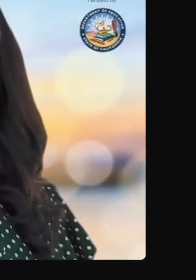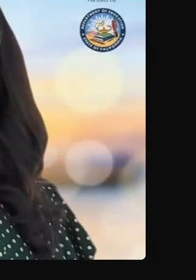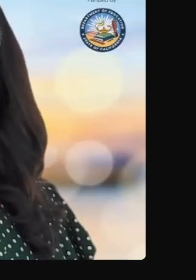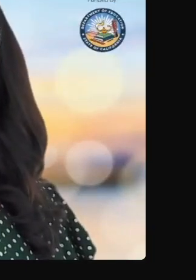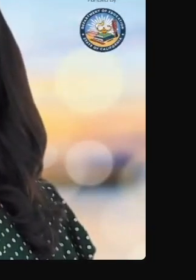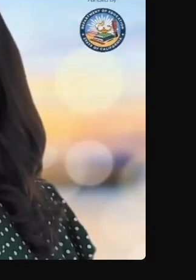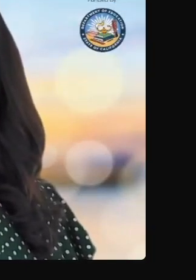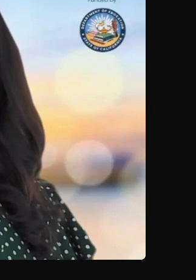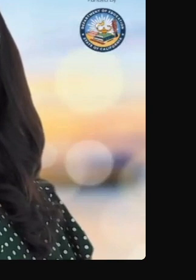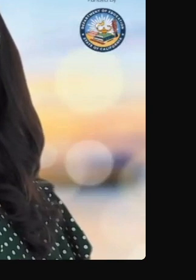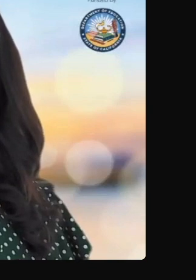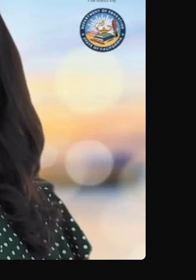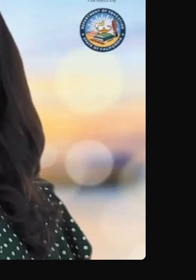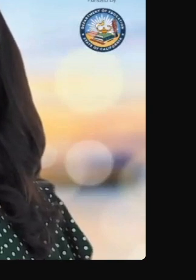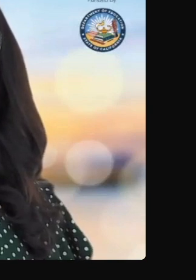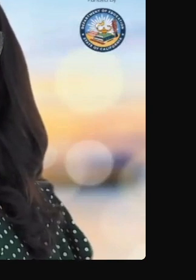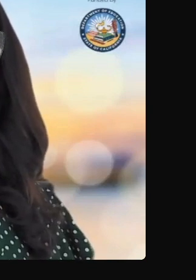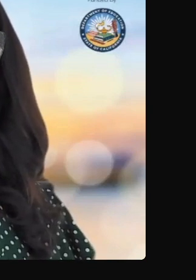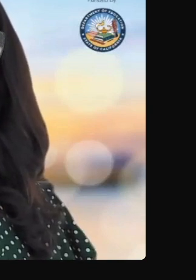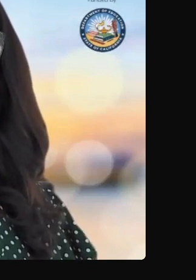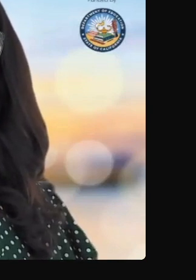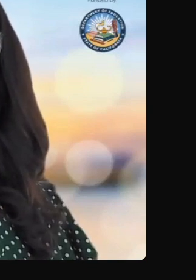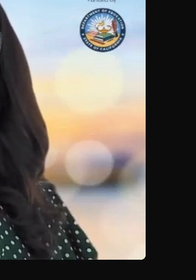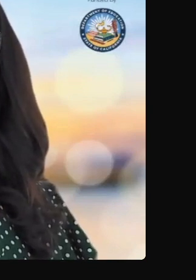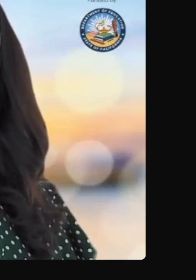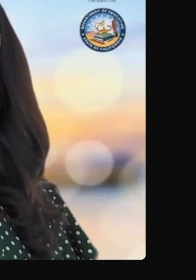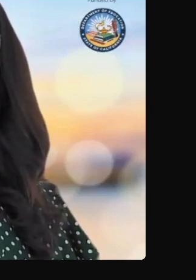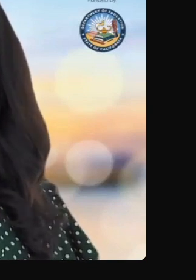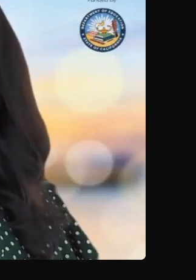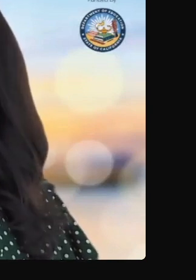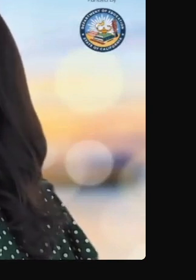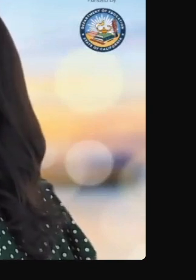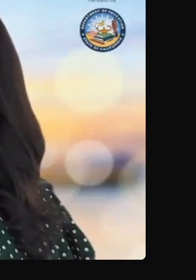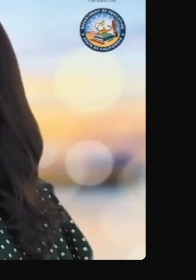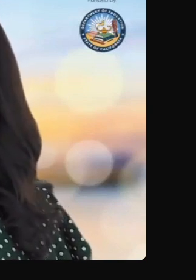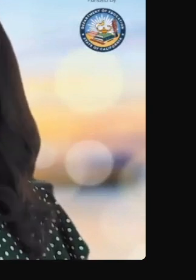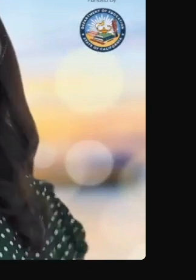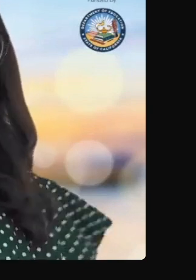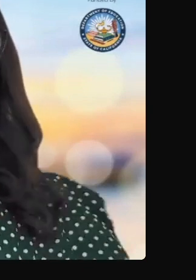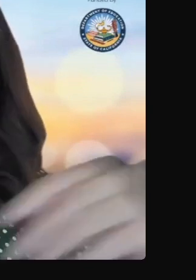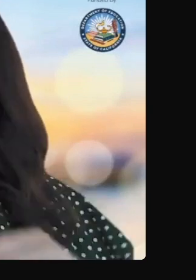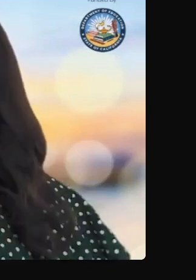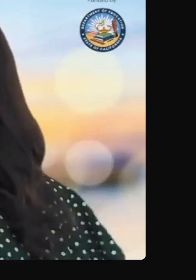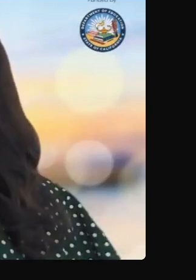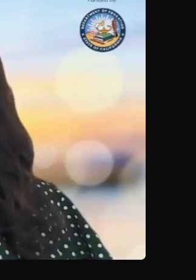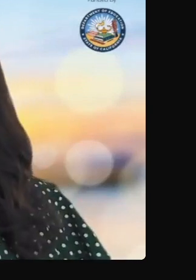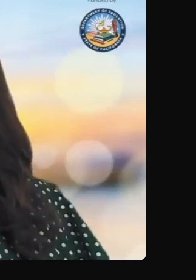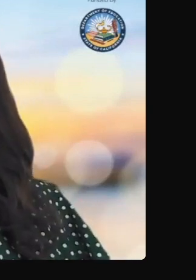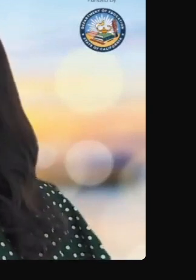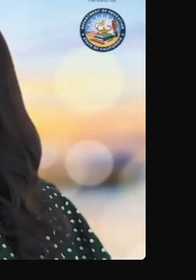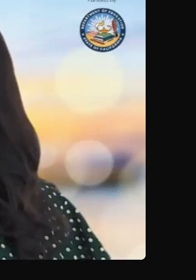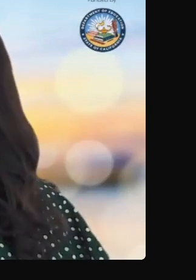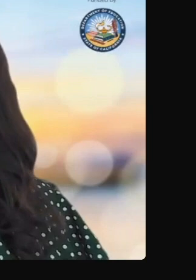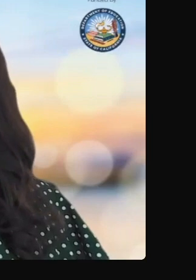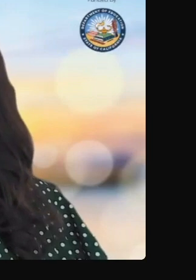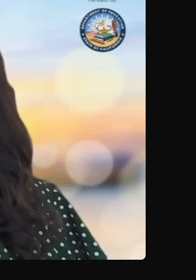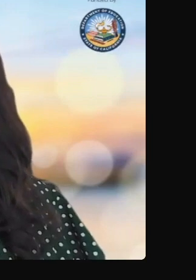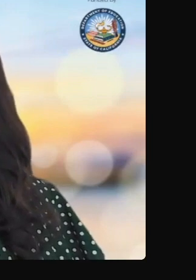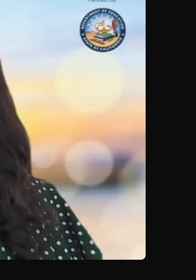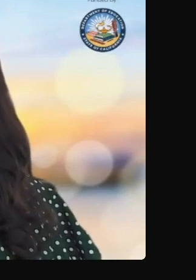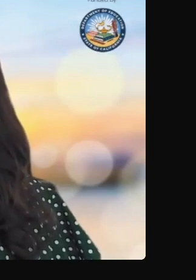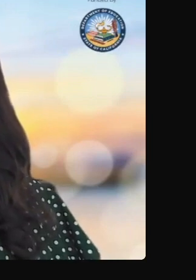think also in that video, just another thing I always look for is how a child protests, right? So the first